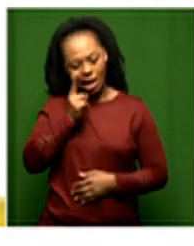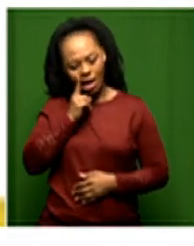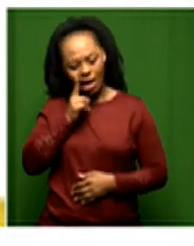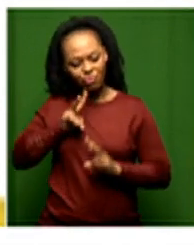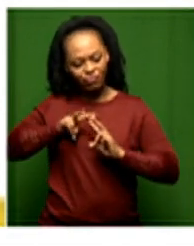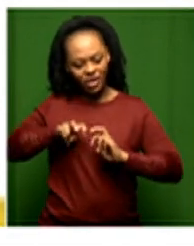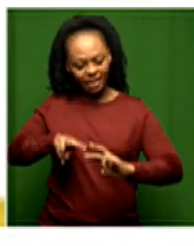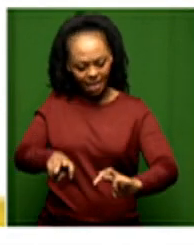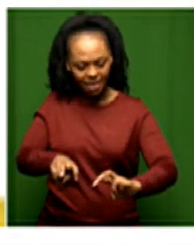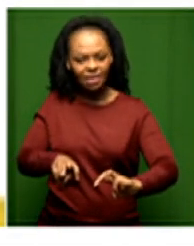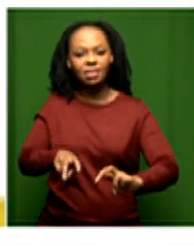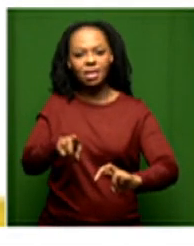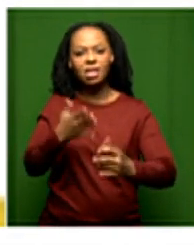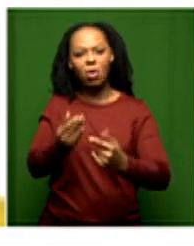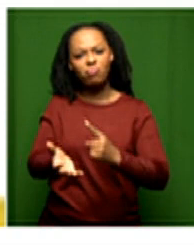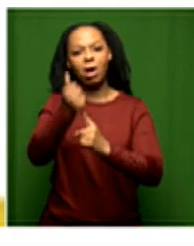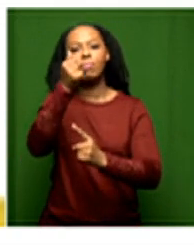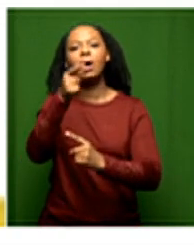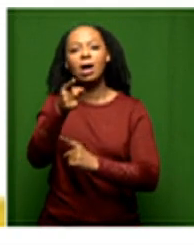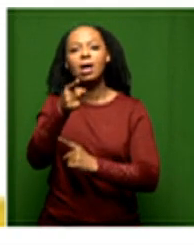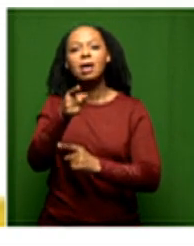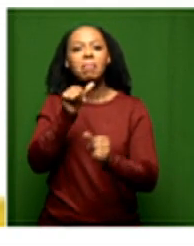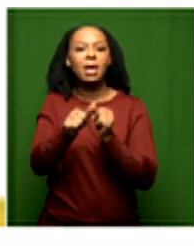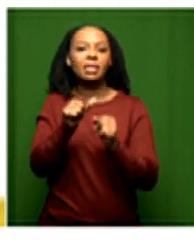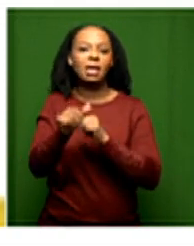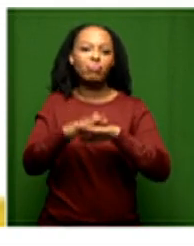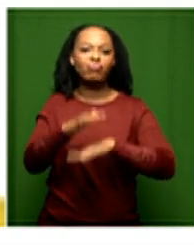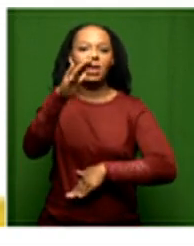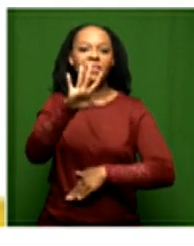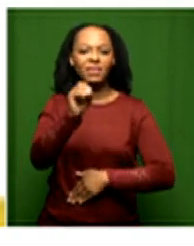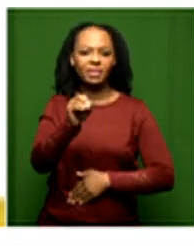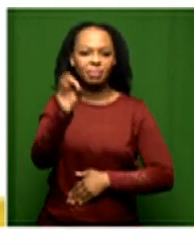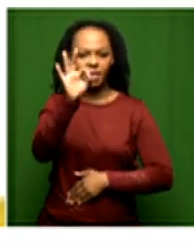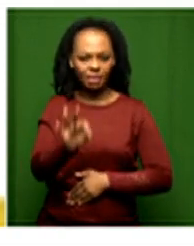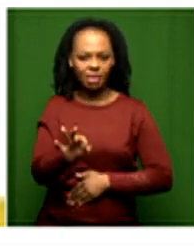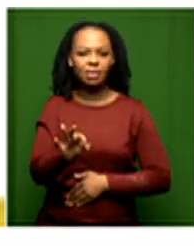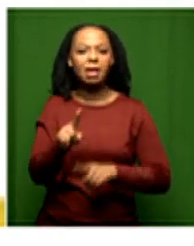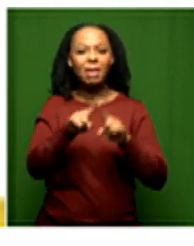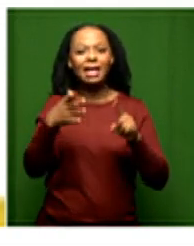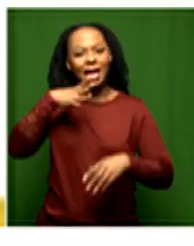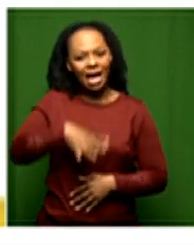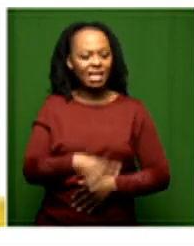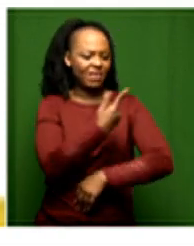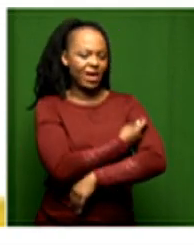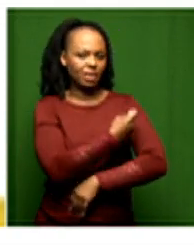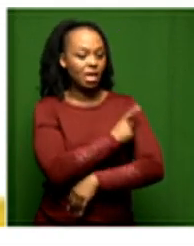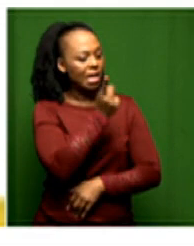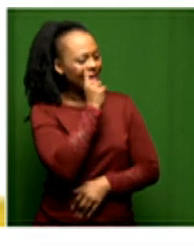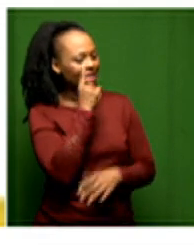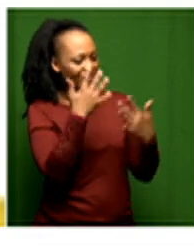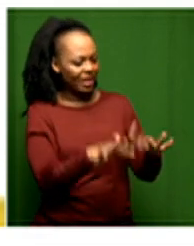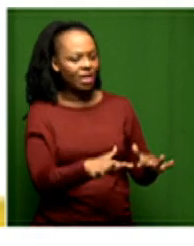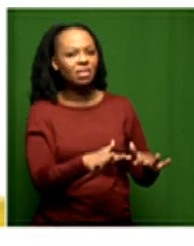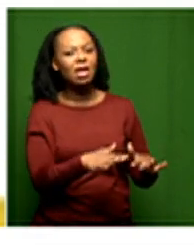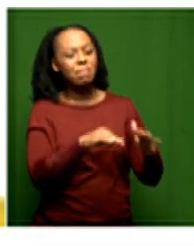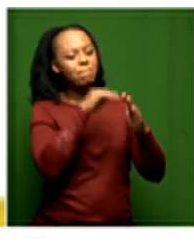studied and has been shown to be above 50. The others have fallen short of 50. So I think this was